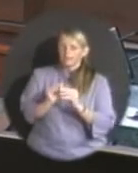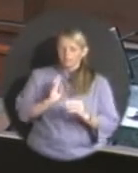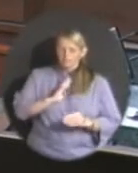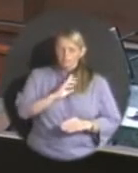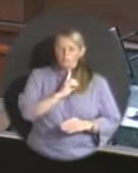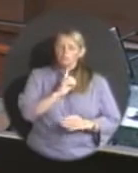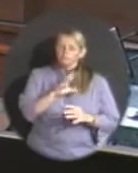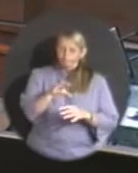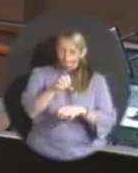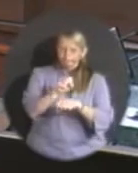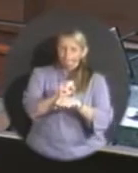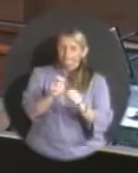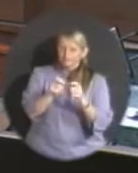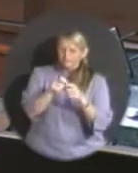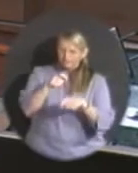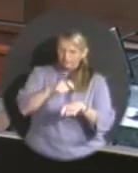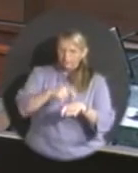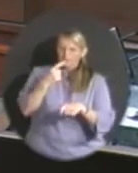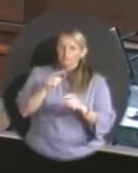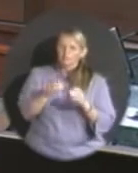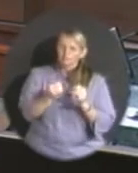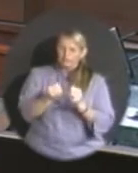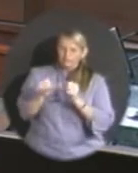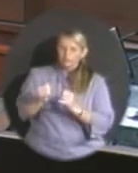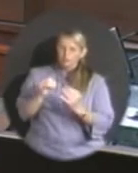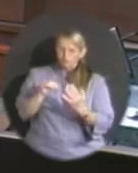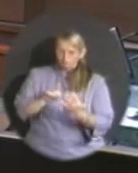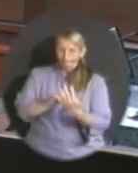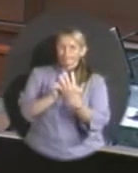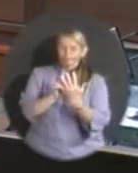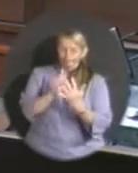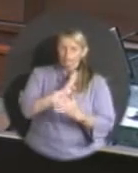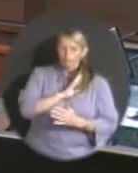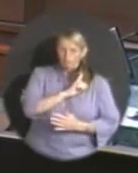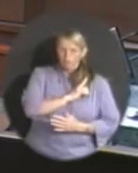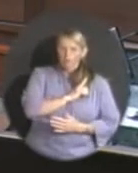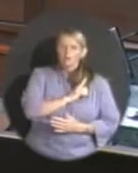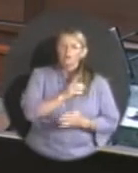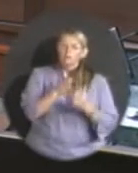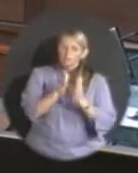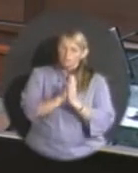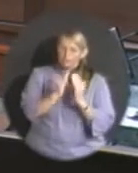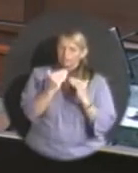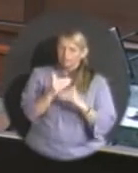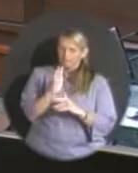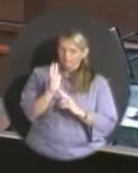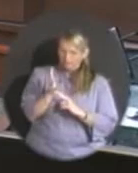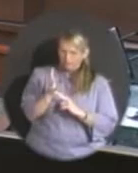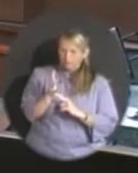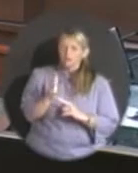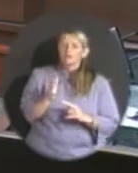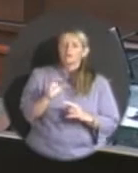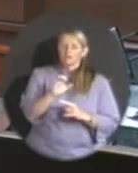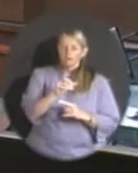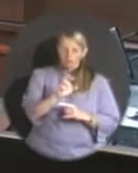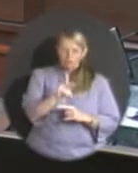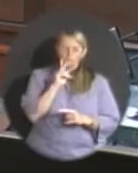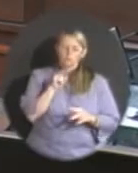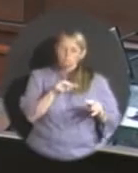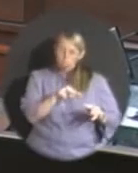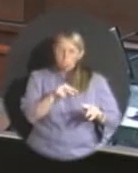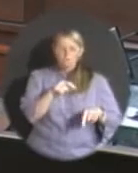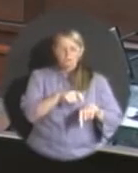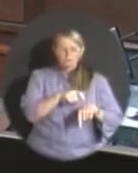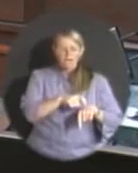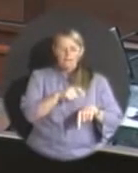individuals wishing to address the board. We request that individual speakers limit their comments to 5 minutes. The clerk will monitor the time and notify the speaker when the